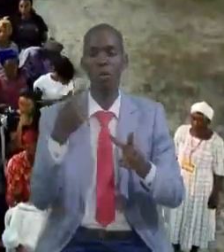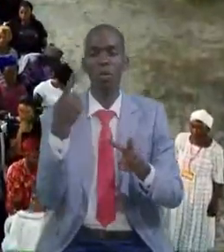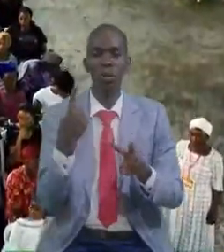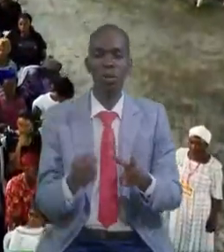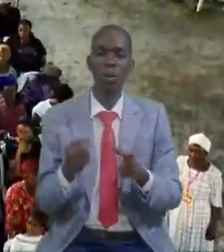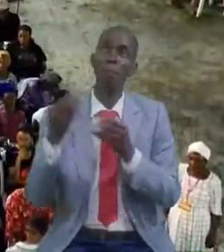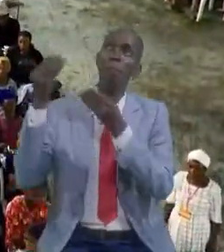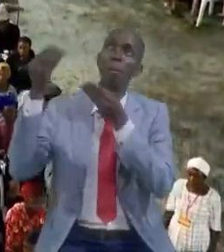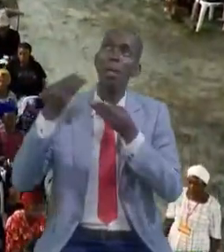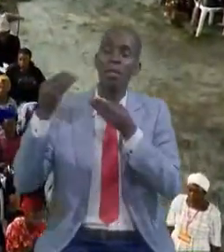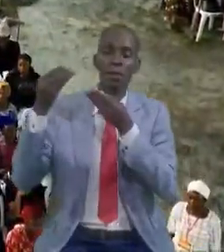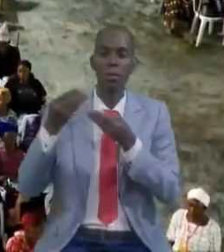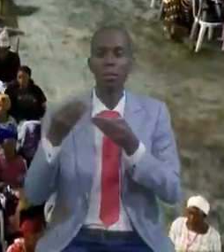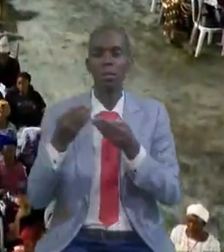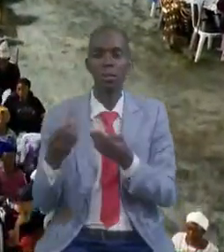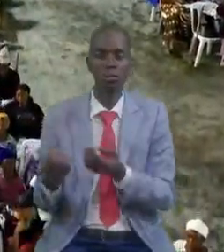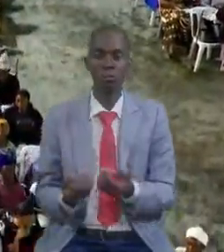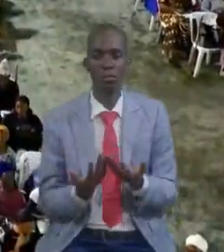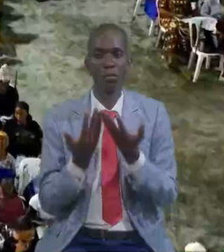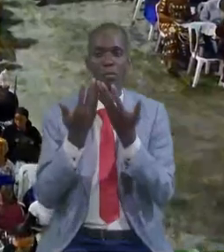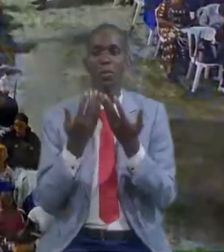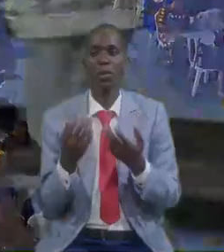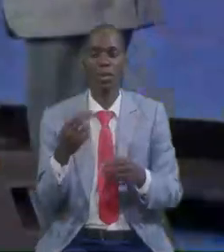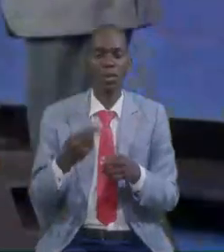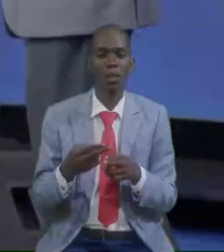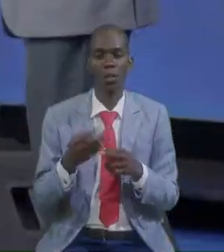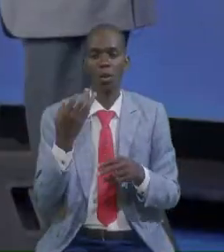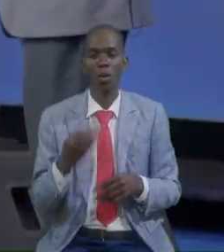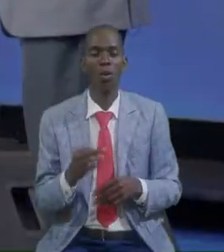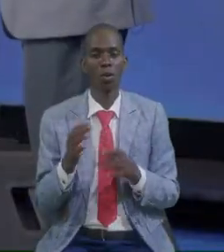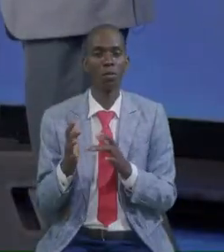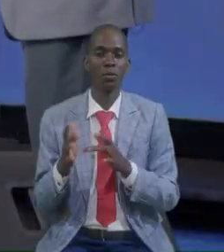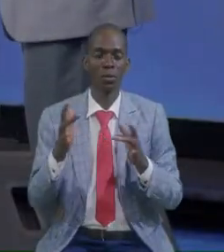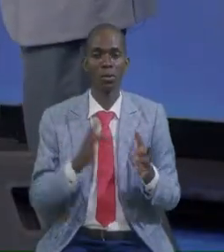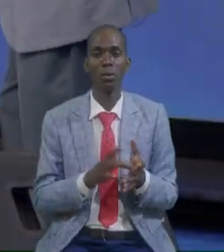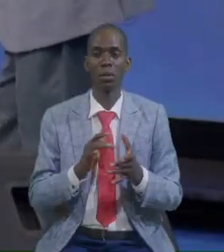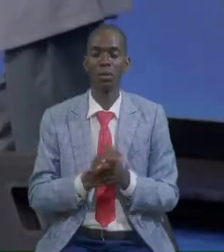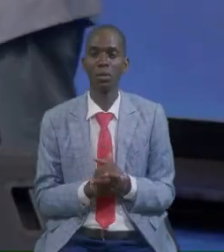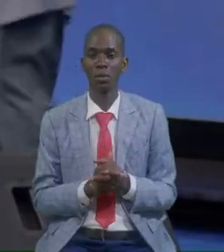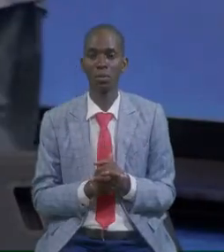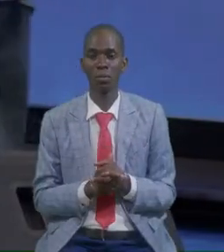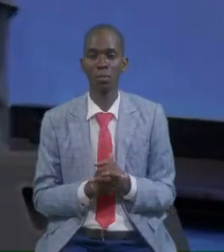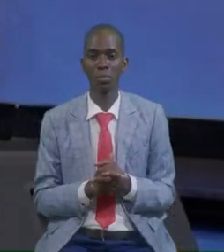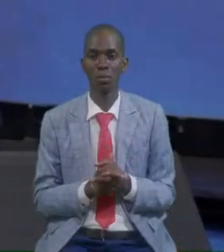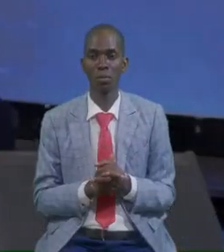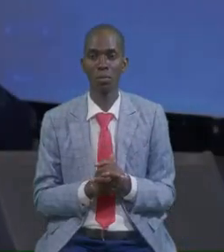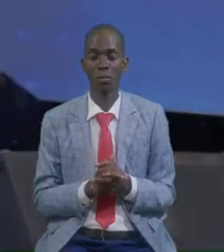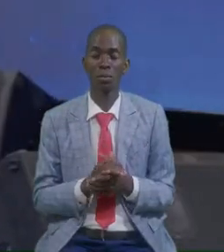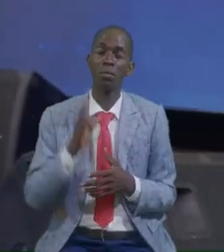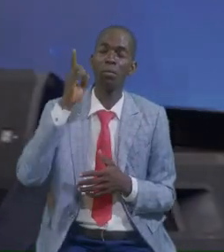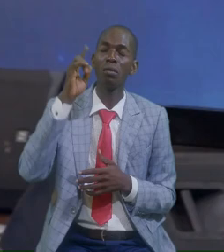the mediating propitiating name of Jesus. He is